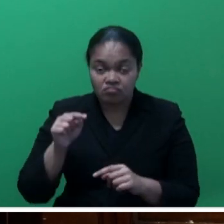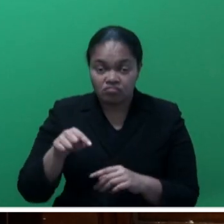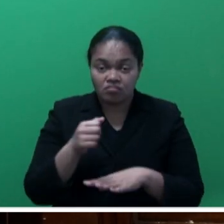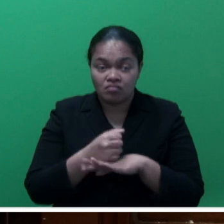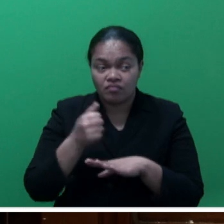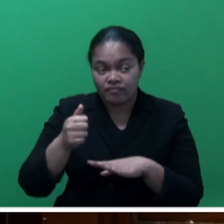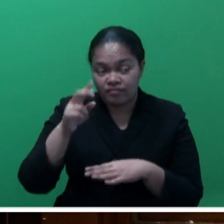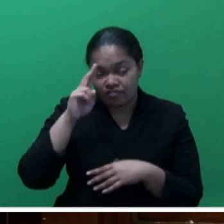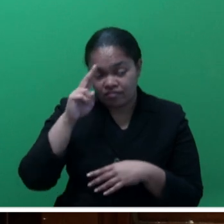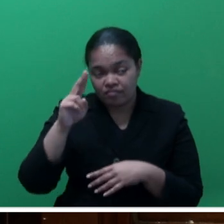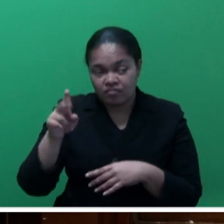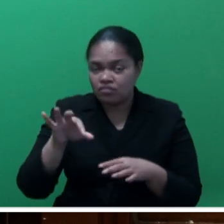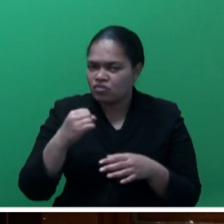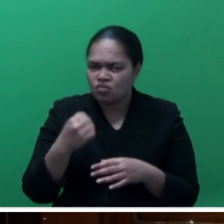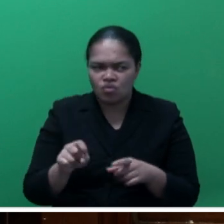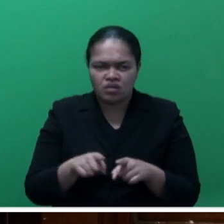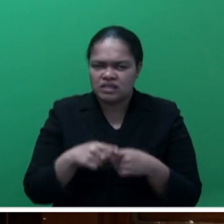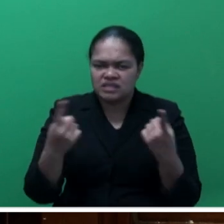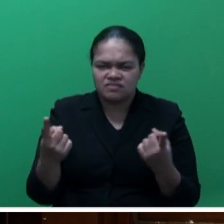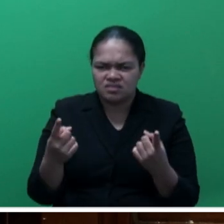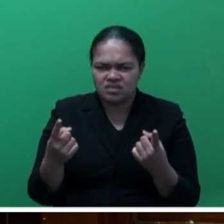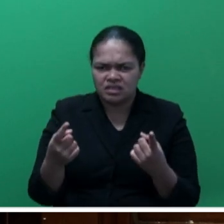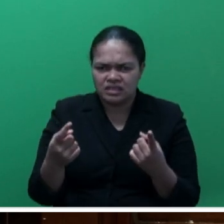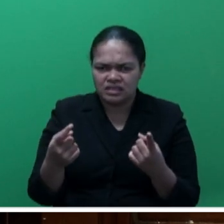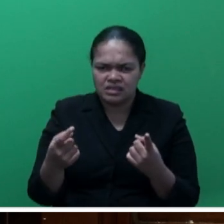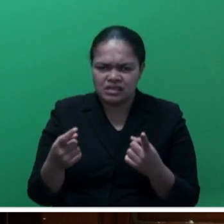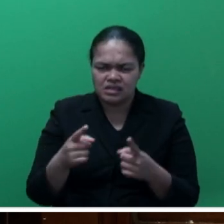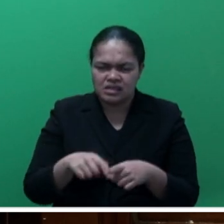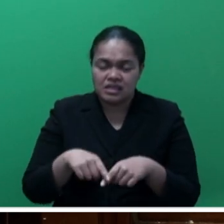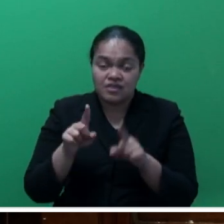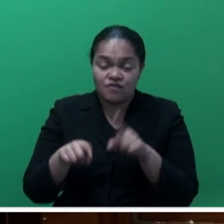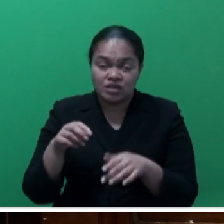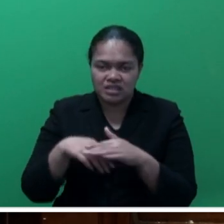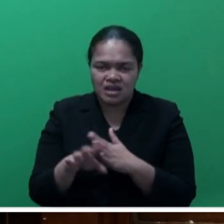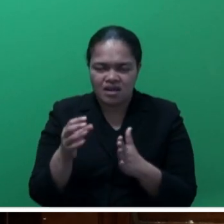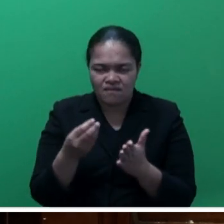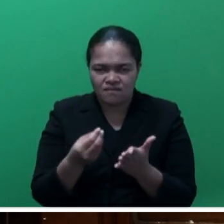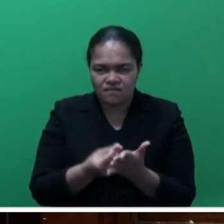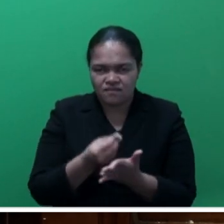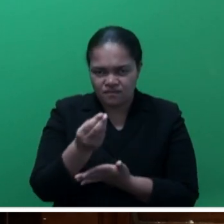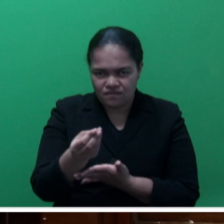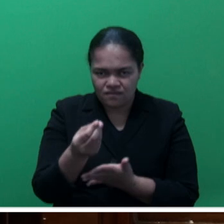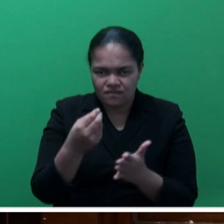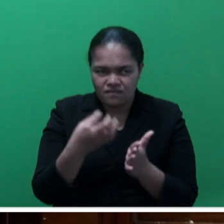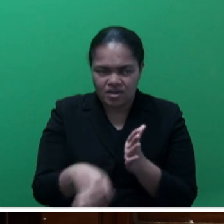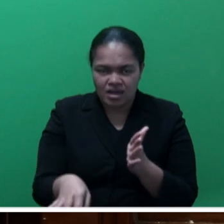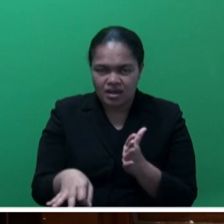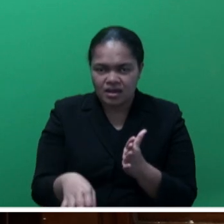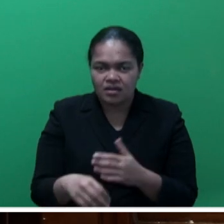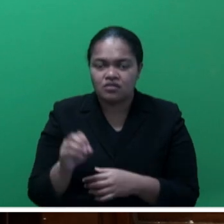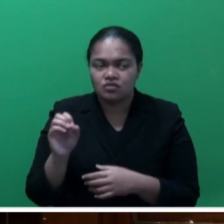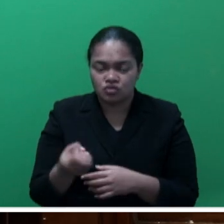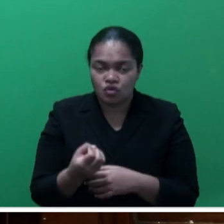there is no difference in the fines, as I said earlier. Madam Deputy Speaker, the fixed penalty is $40.